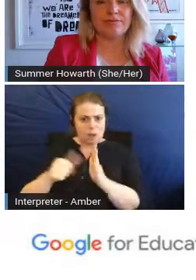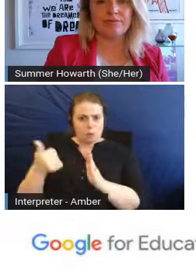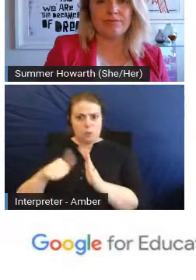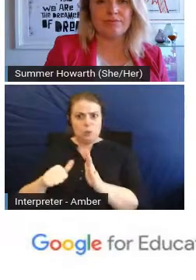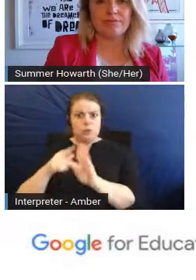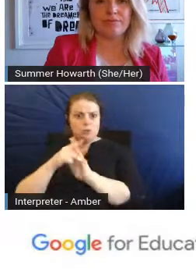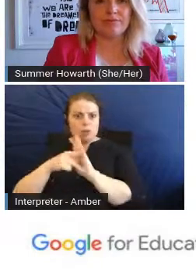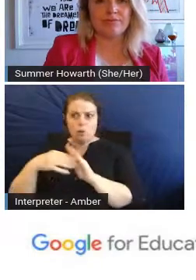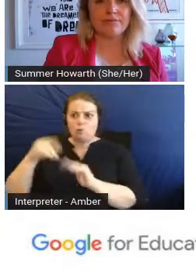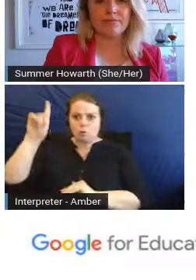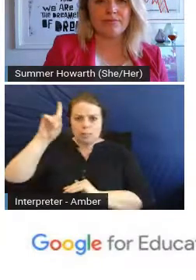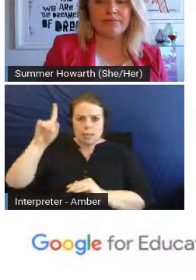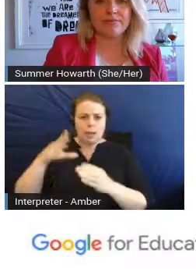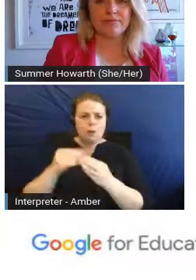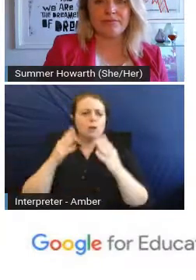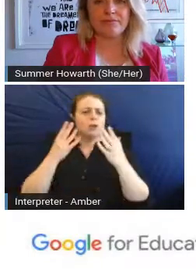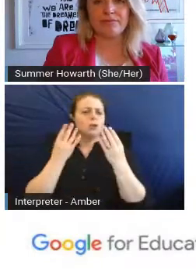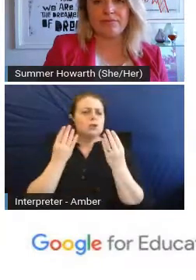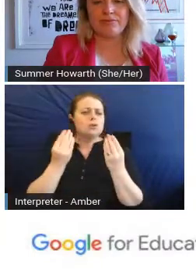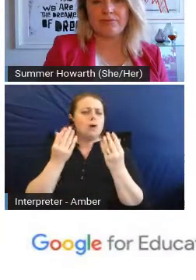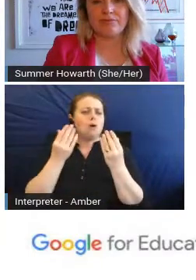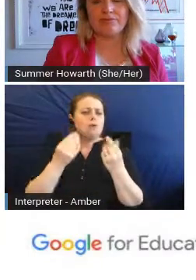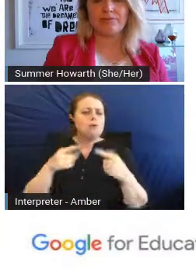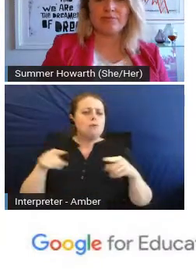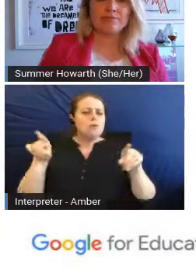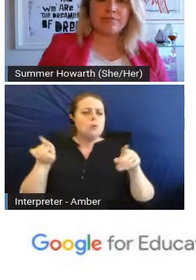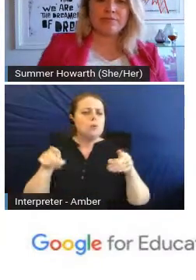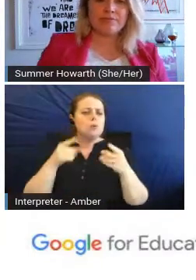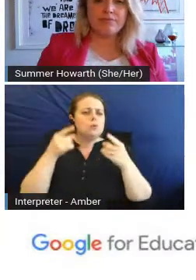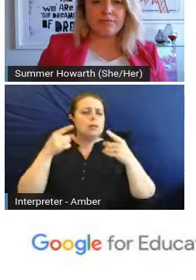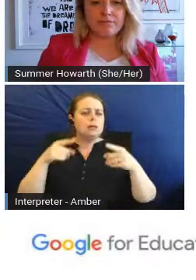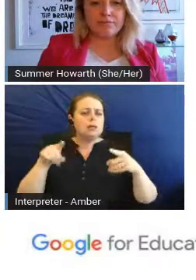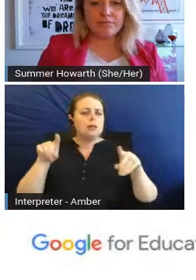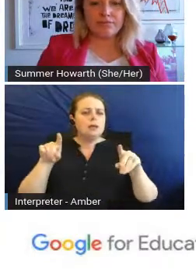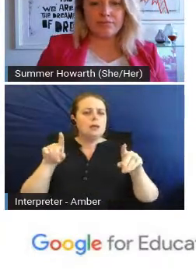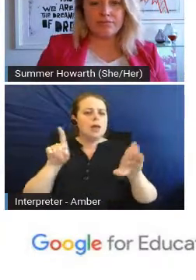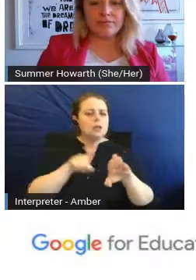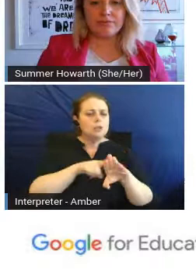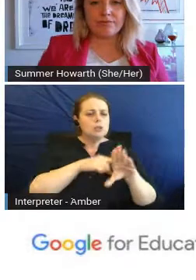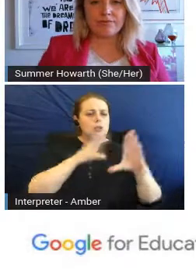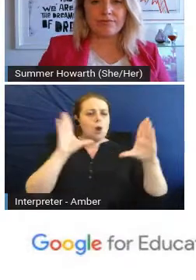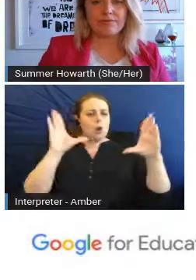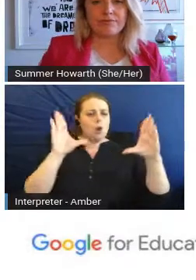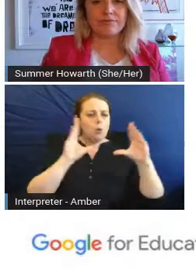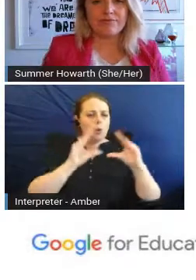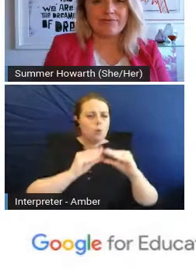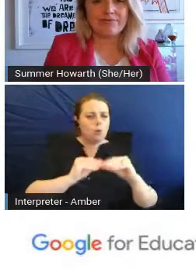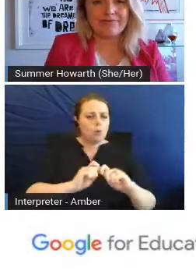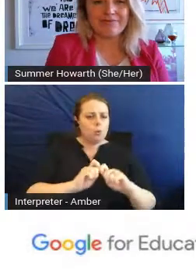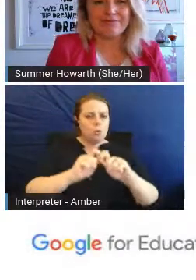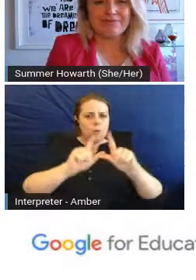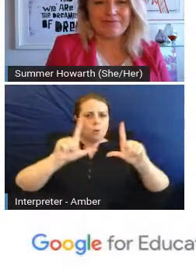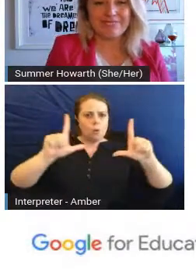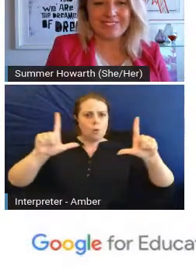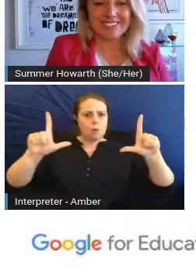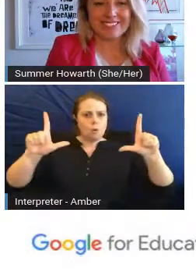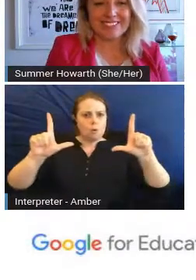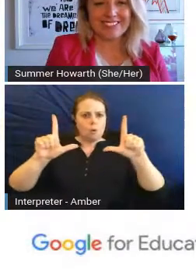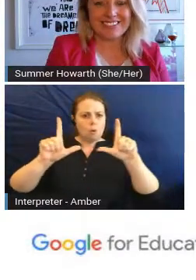soft music and these sort of faded, slow pieces. And I love it for